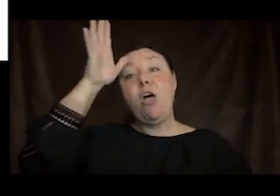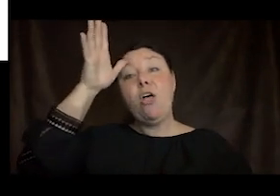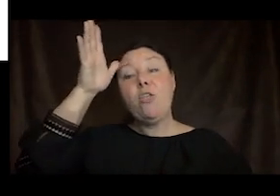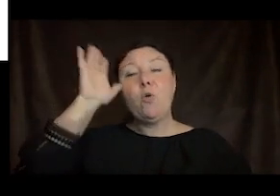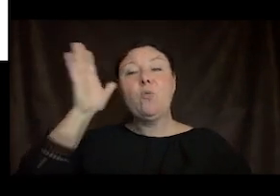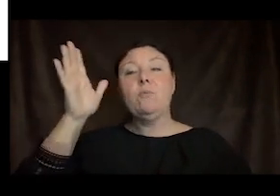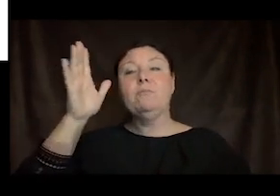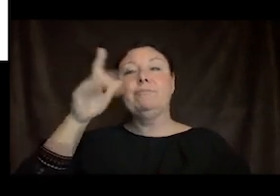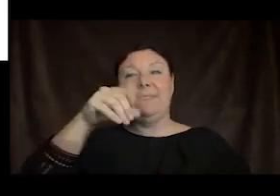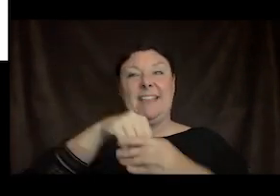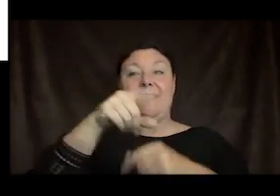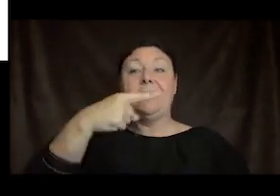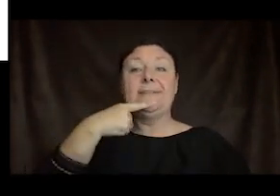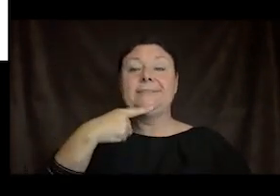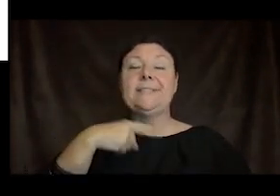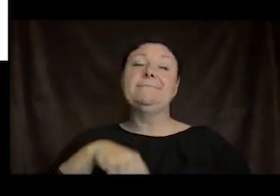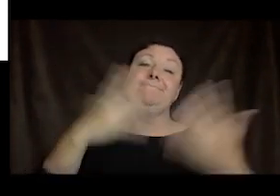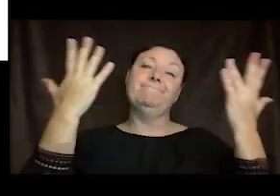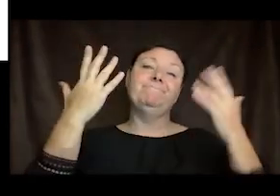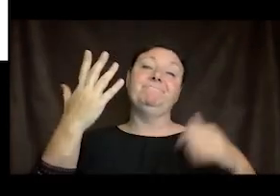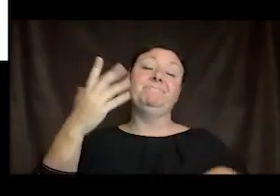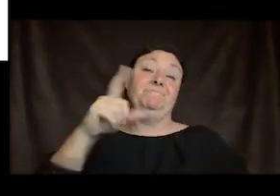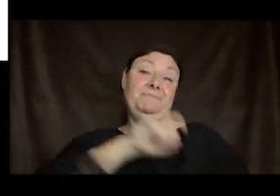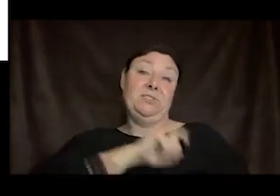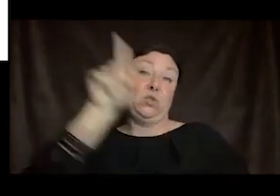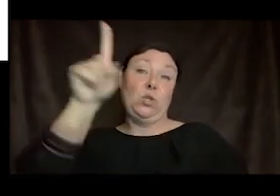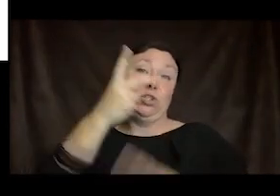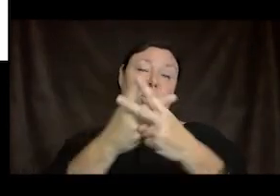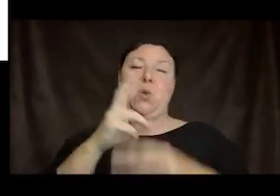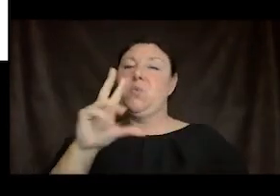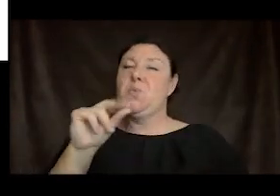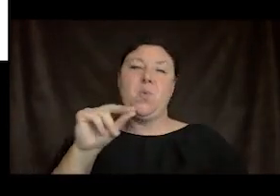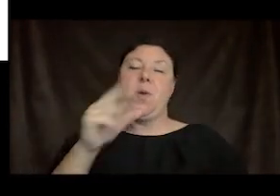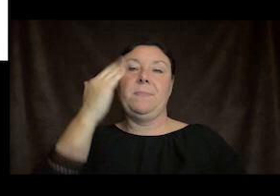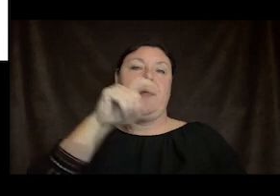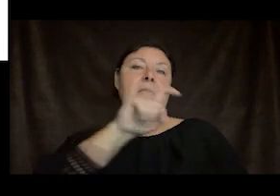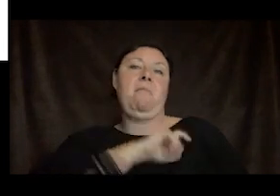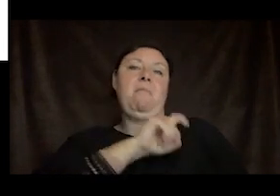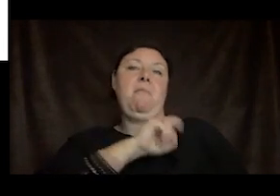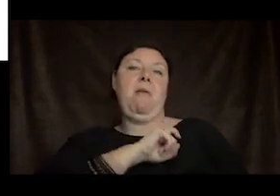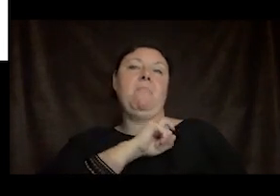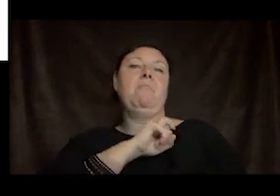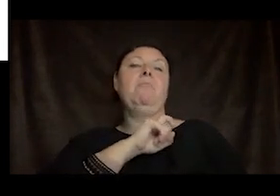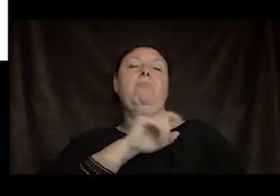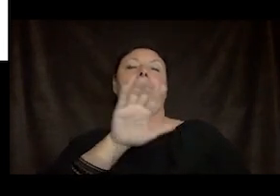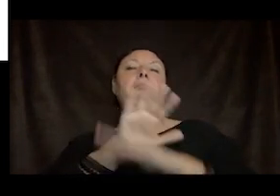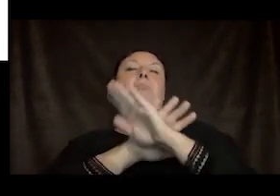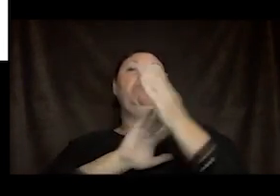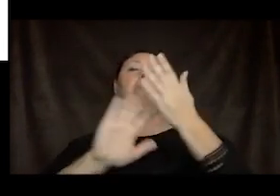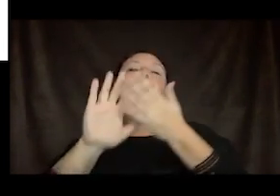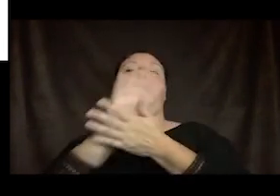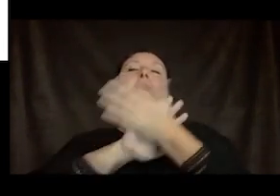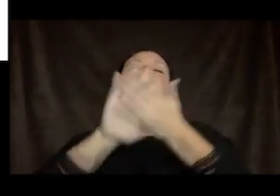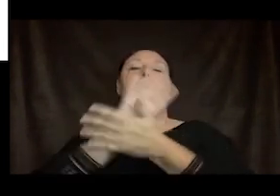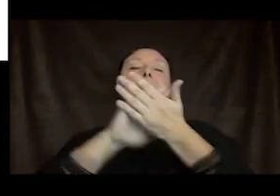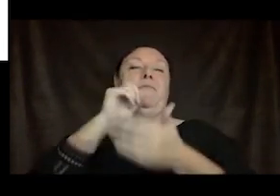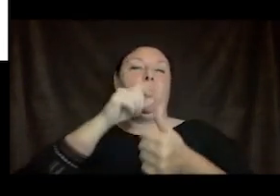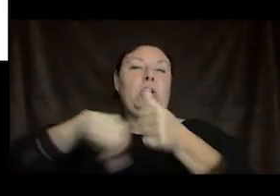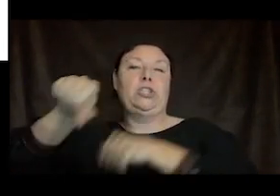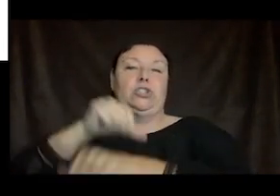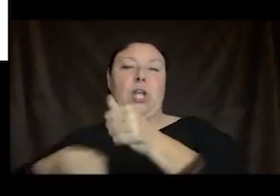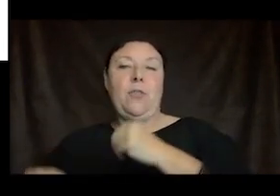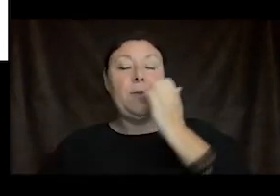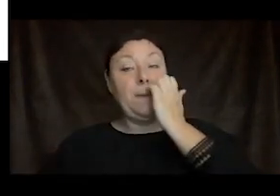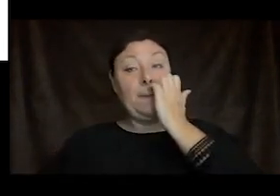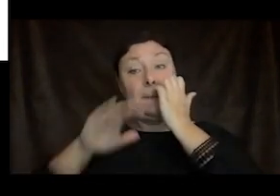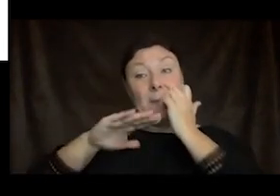says, why not? Because cops stick up for each other. And then the little boy is still confused because he said, well, aren't some cops Black? And his